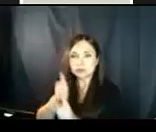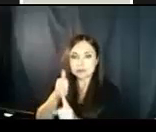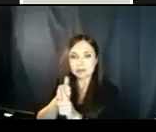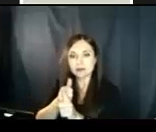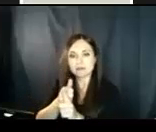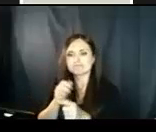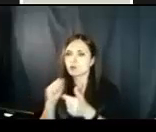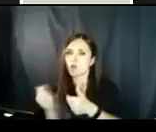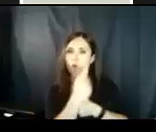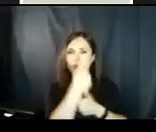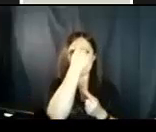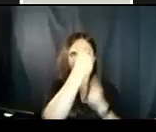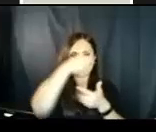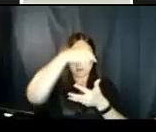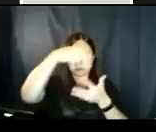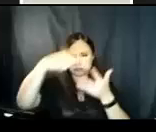together.